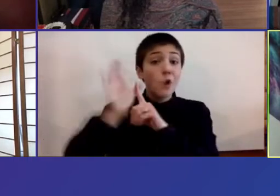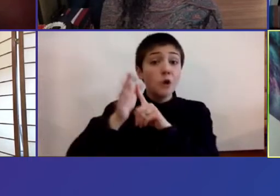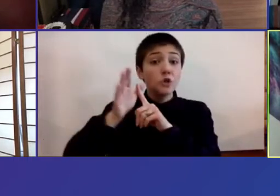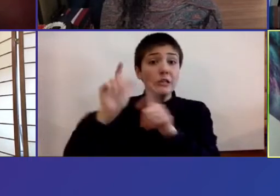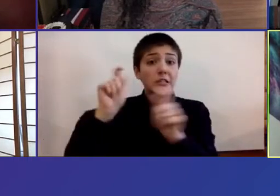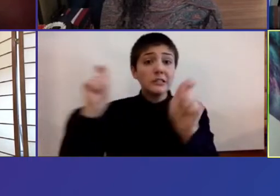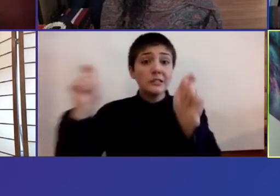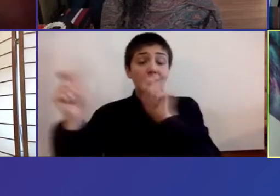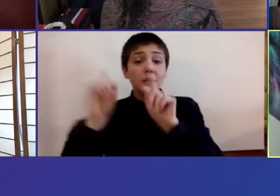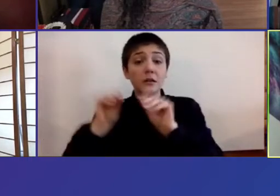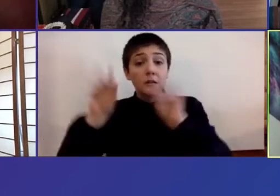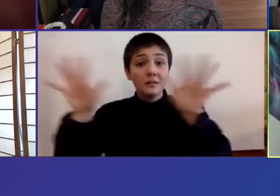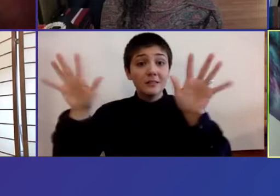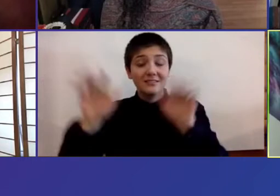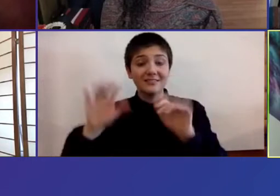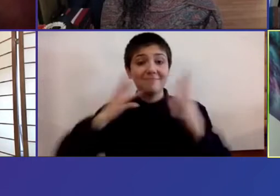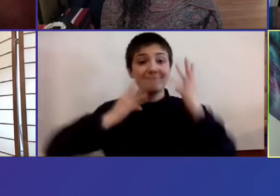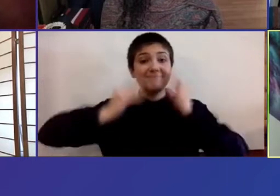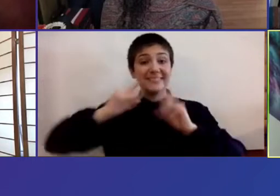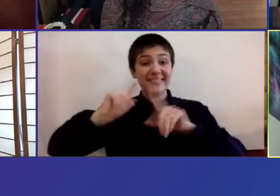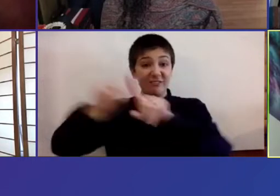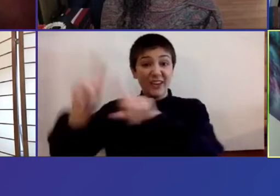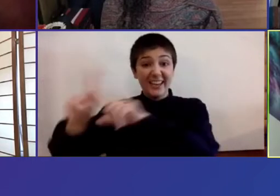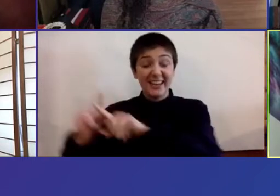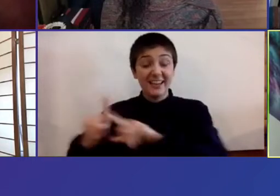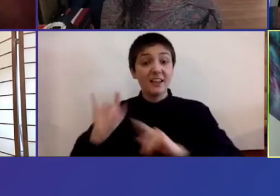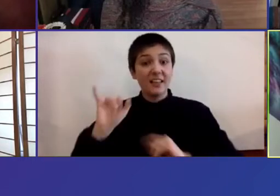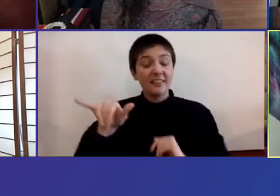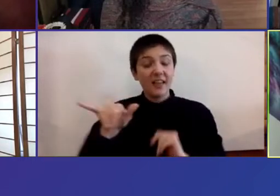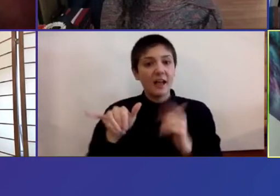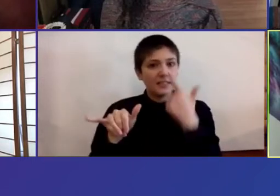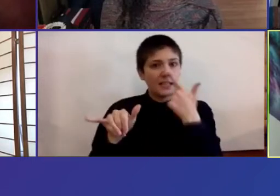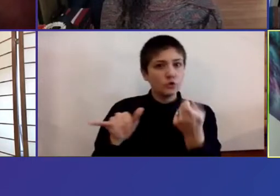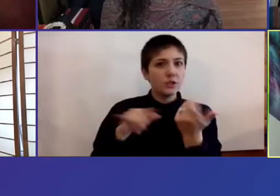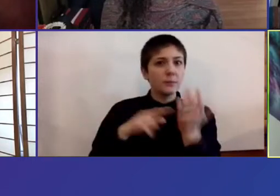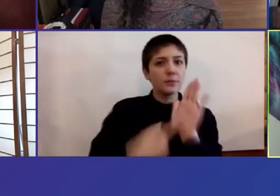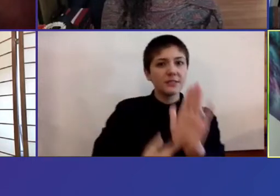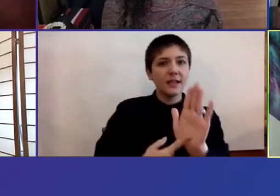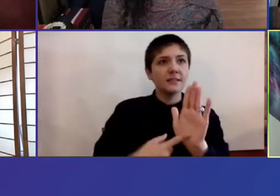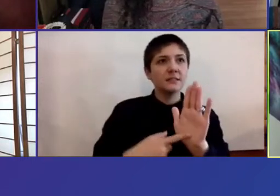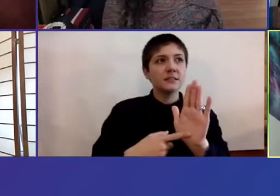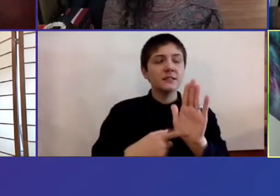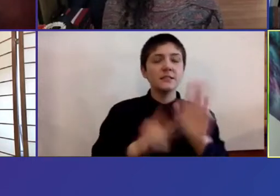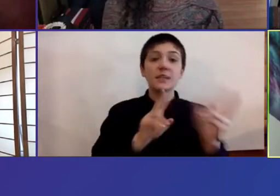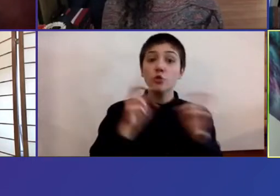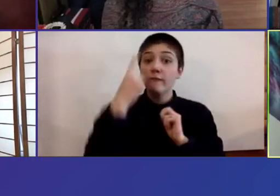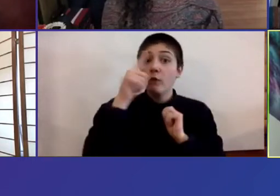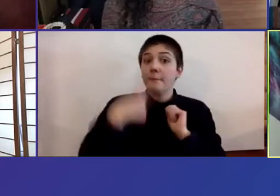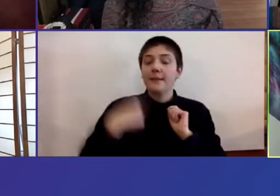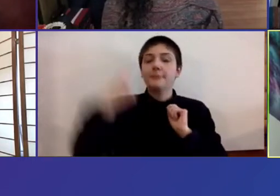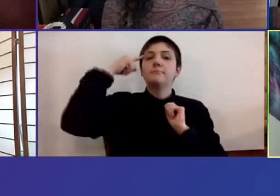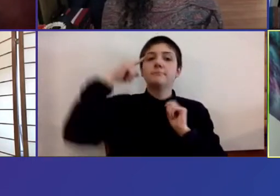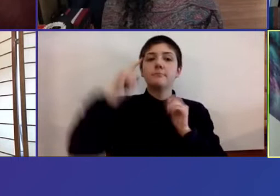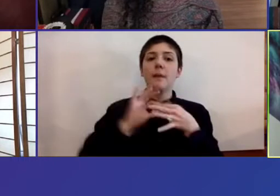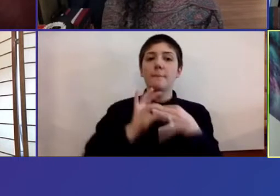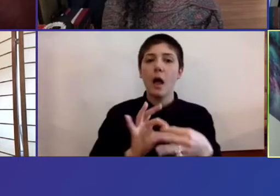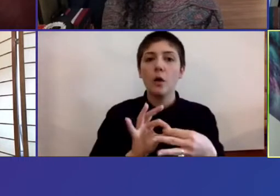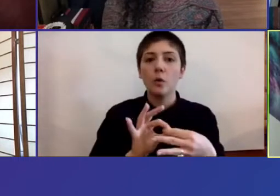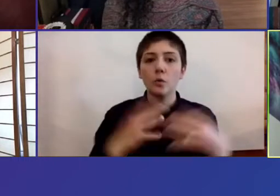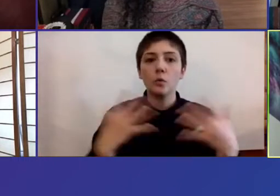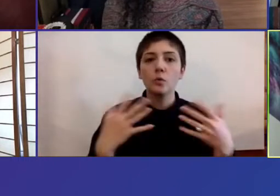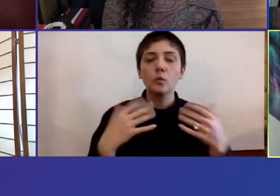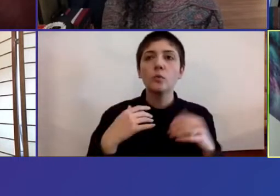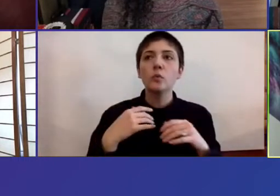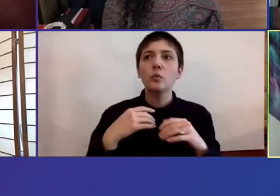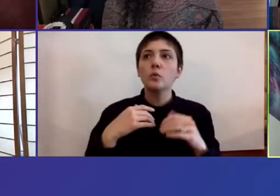it presents this other fascinating issue for me, when thinking specifically about what it has